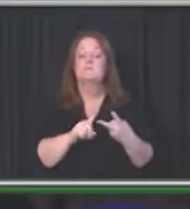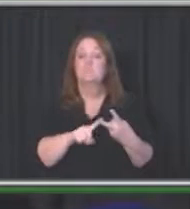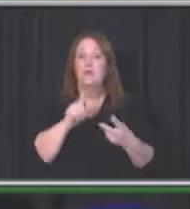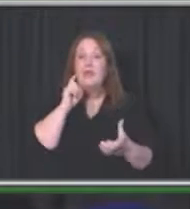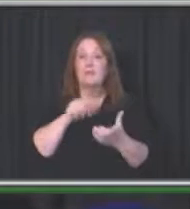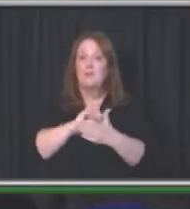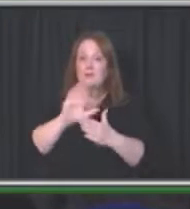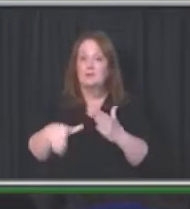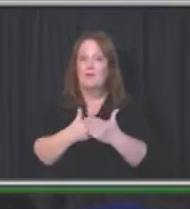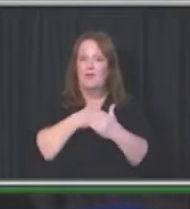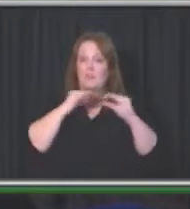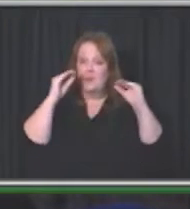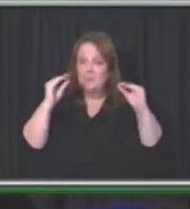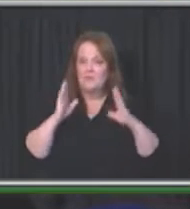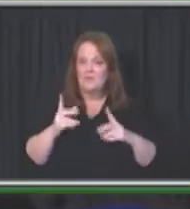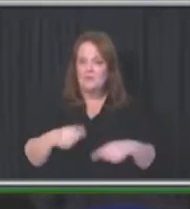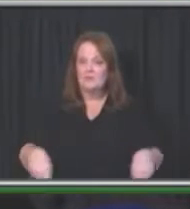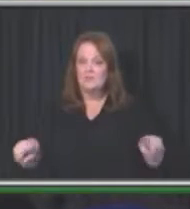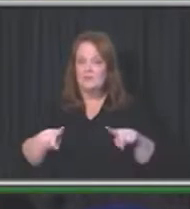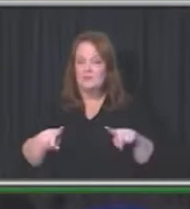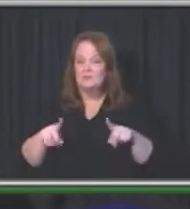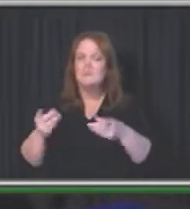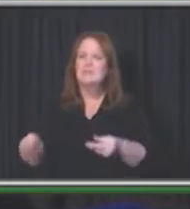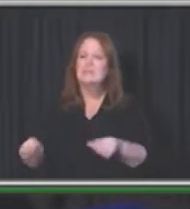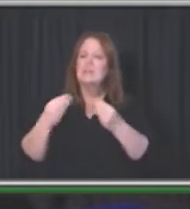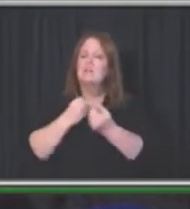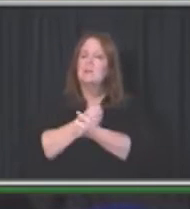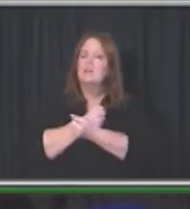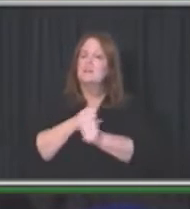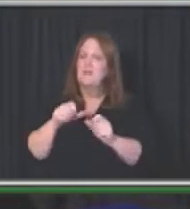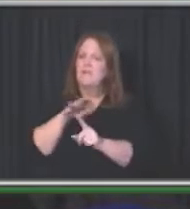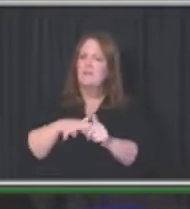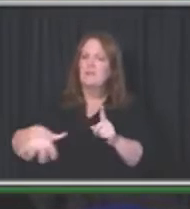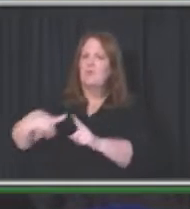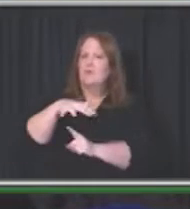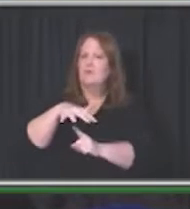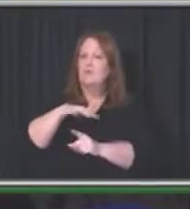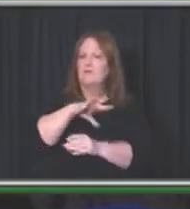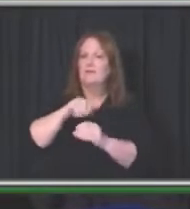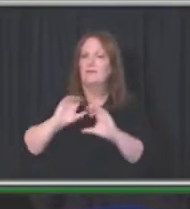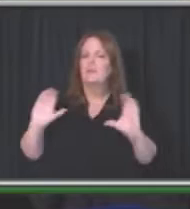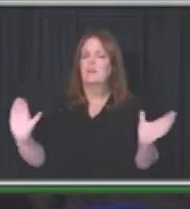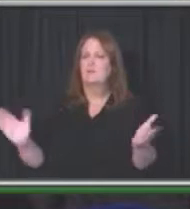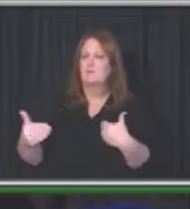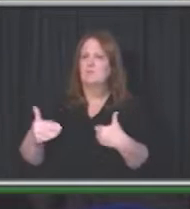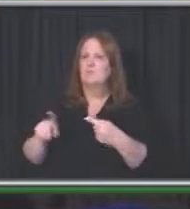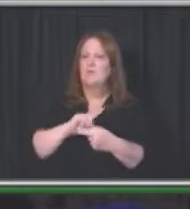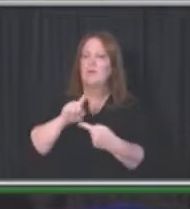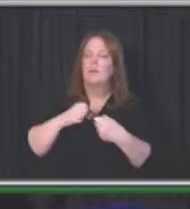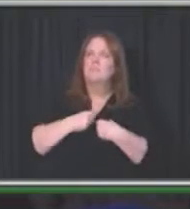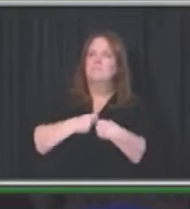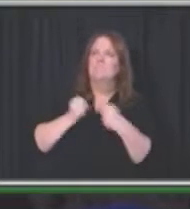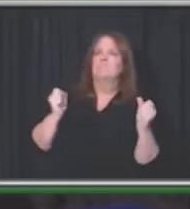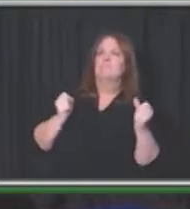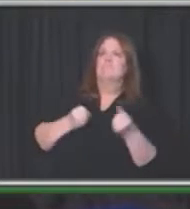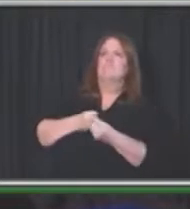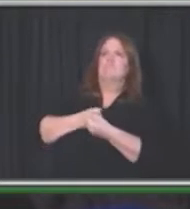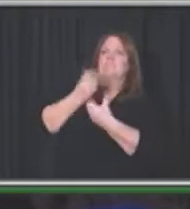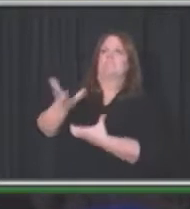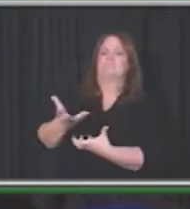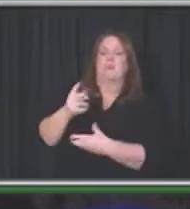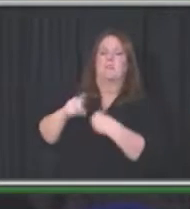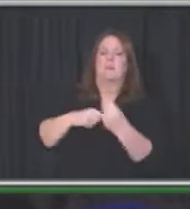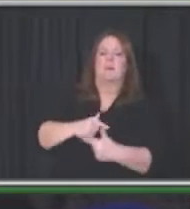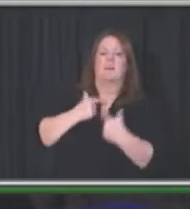professors for providing a safe environment in the classroom whenever I opened up about my life, because that's hard and